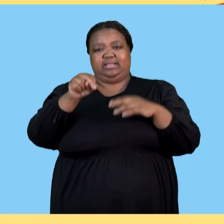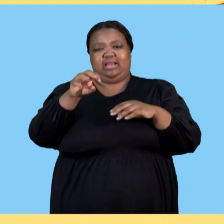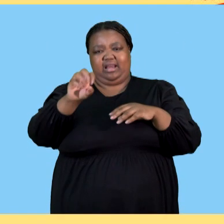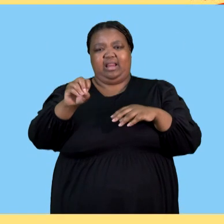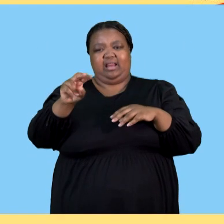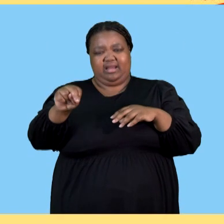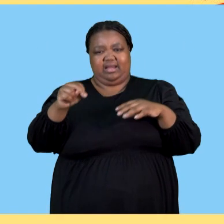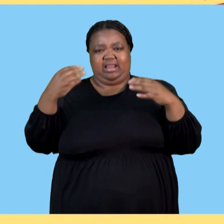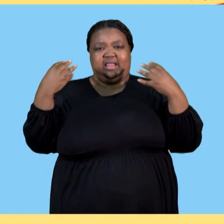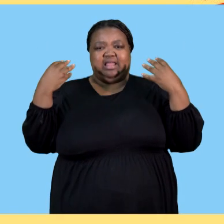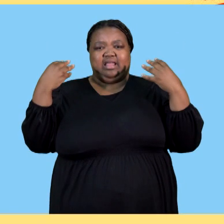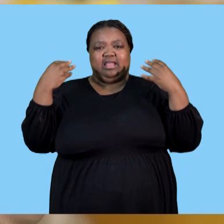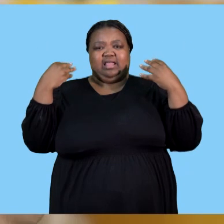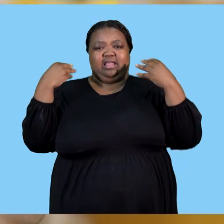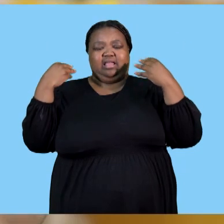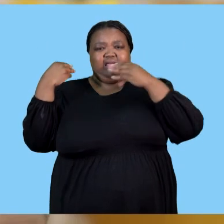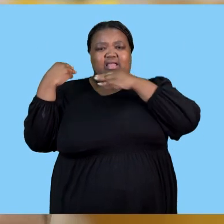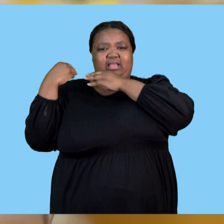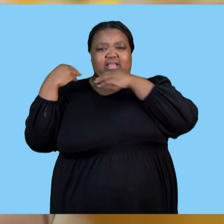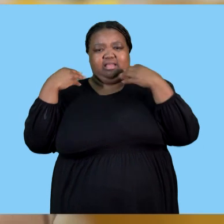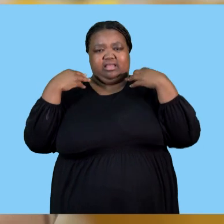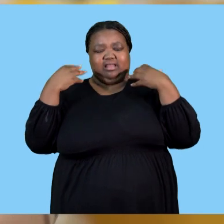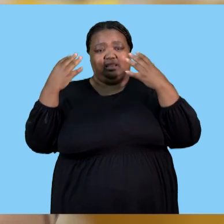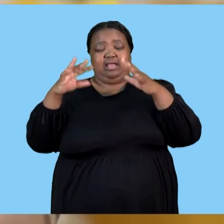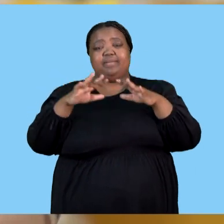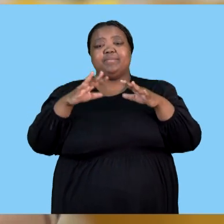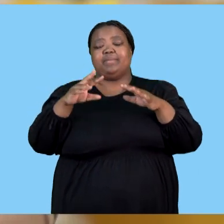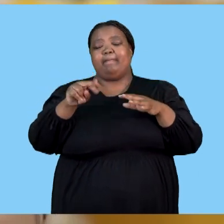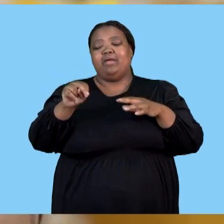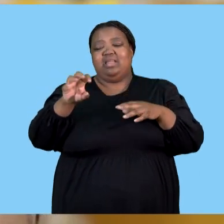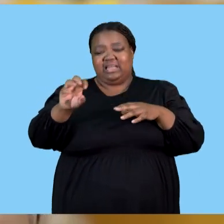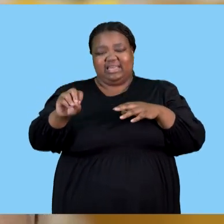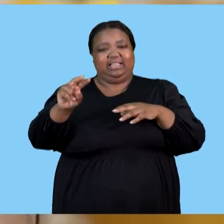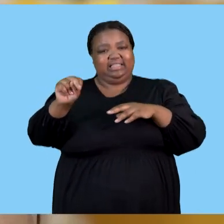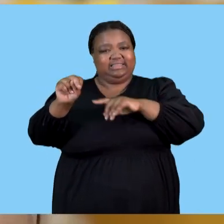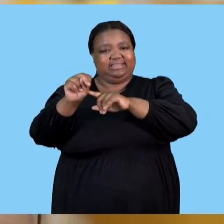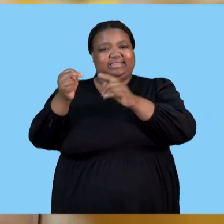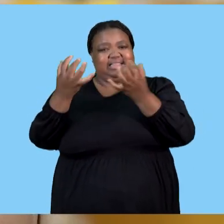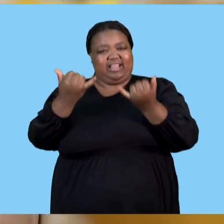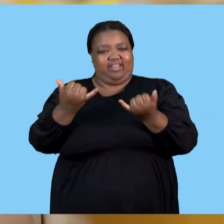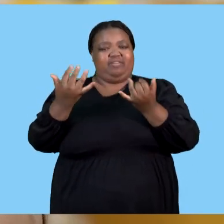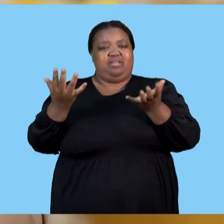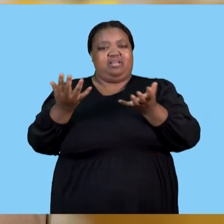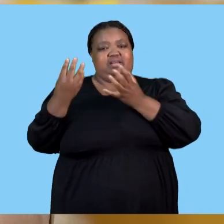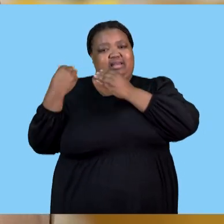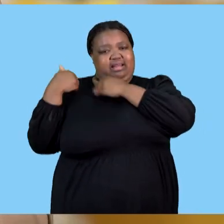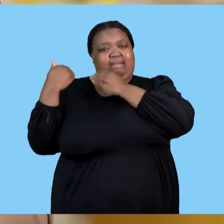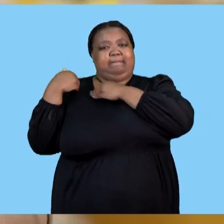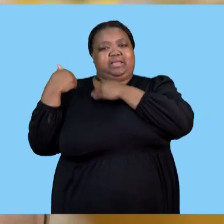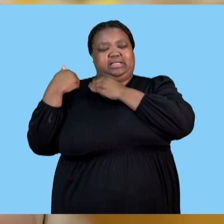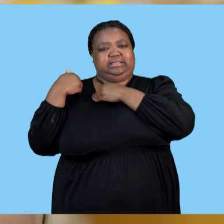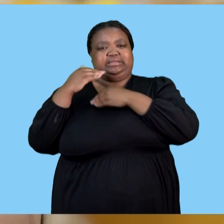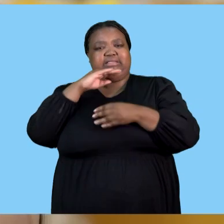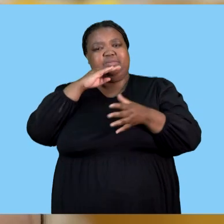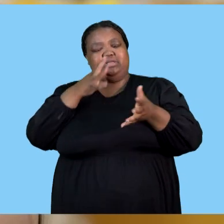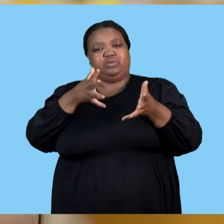non-current asset. That means, a non-current liabilities, not asset, a non-current liability. My loan